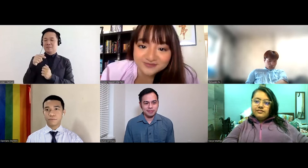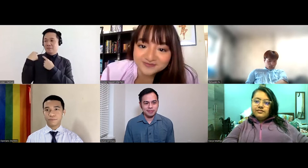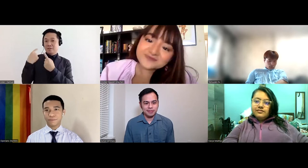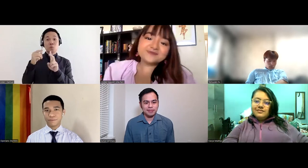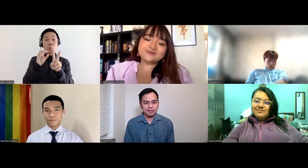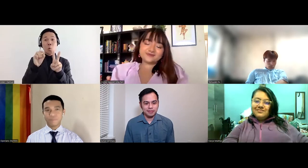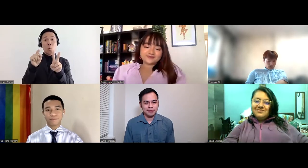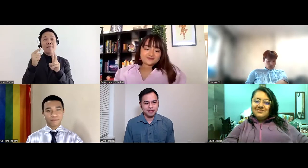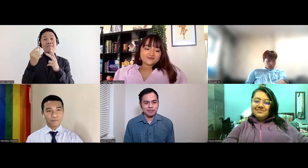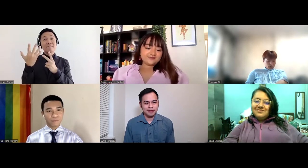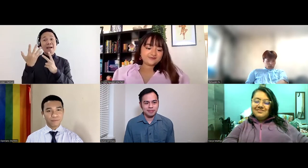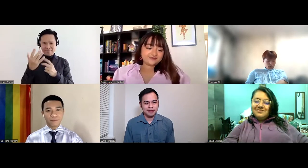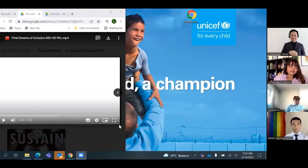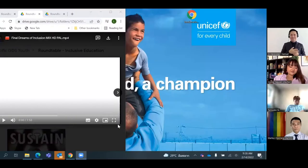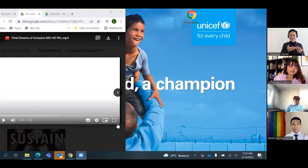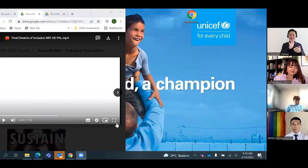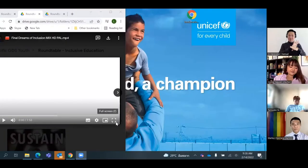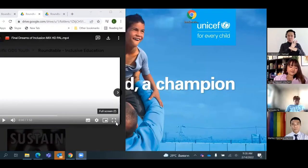Enjoy.